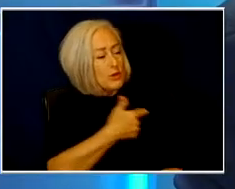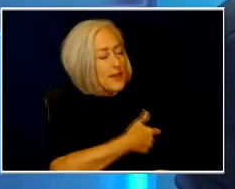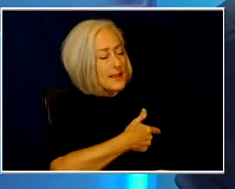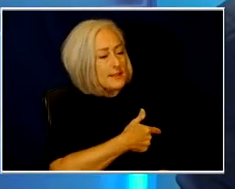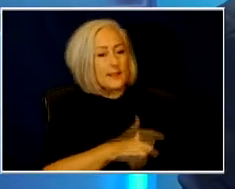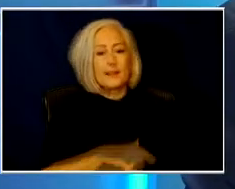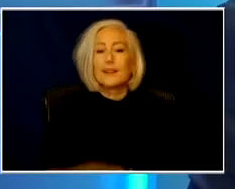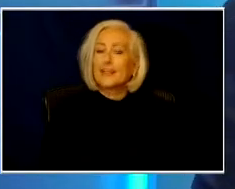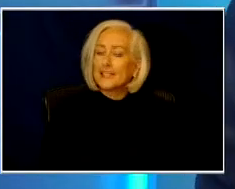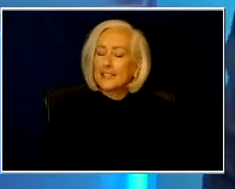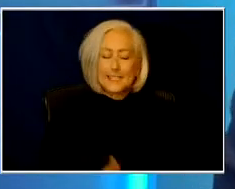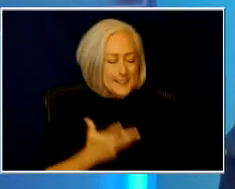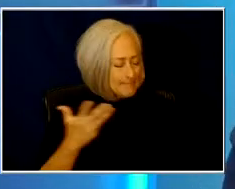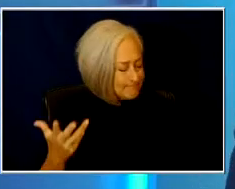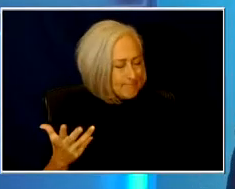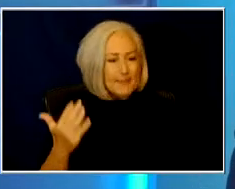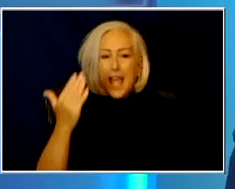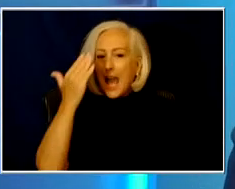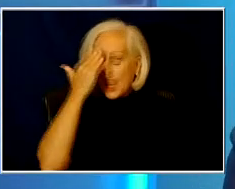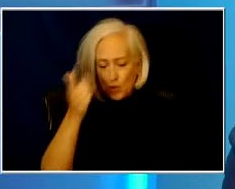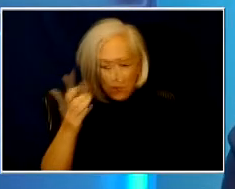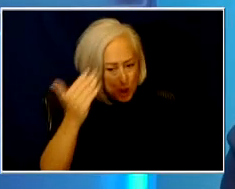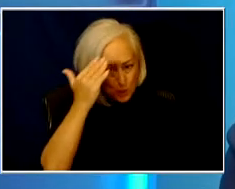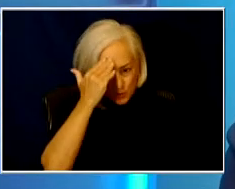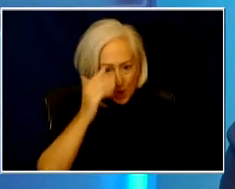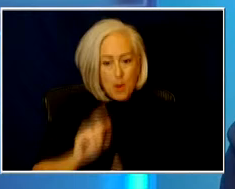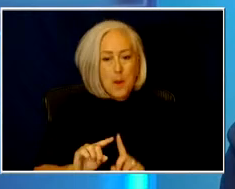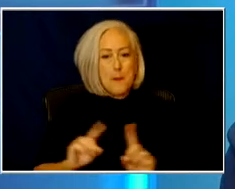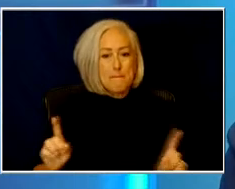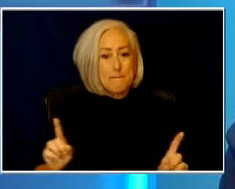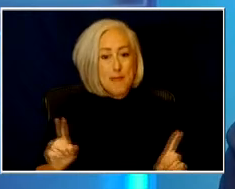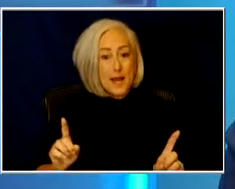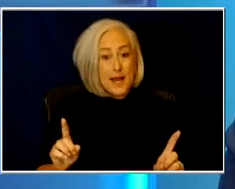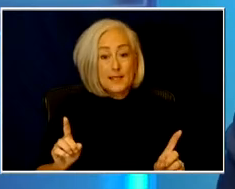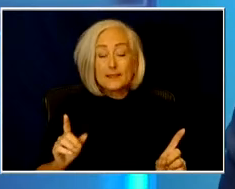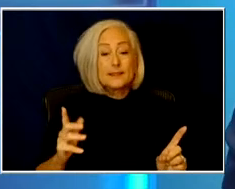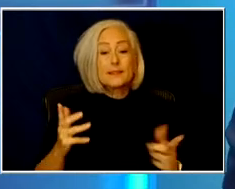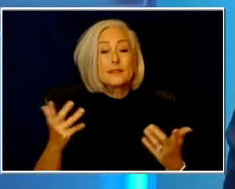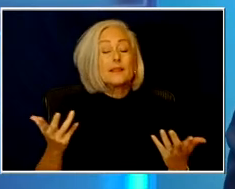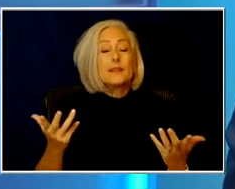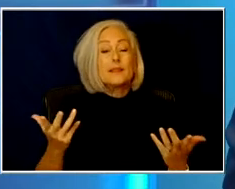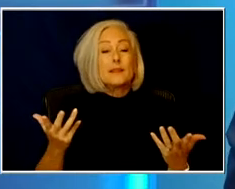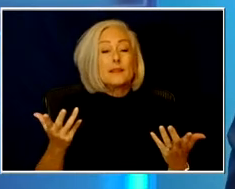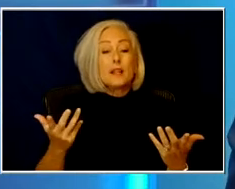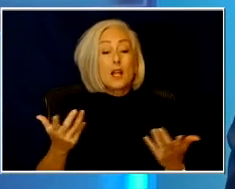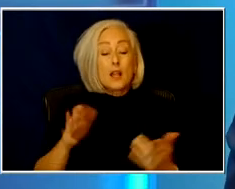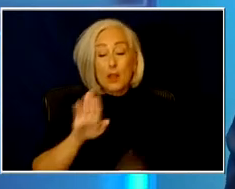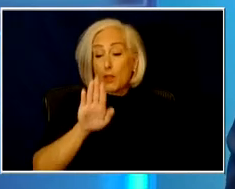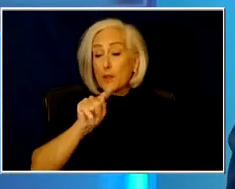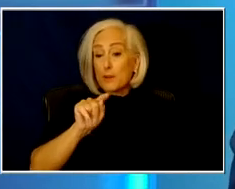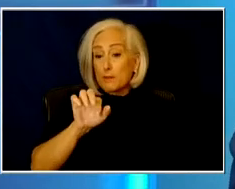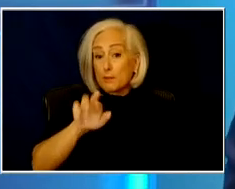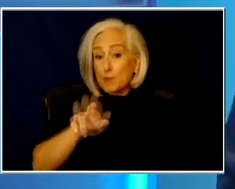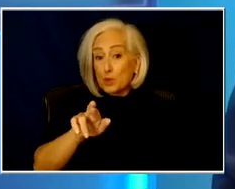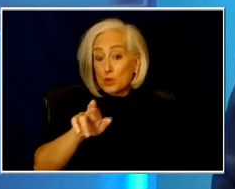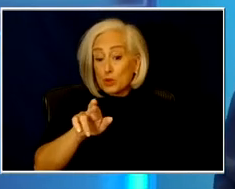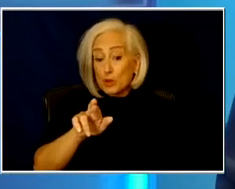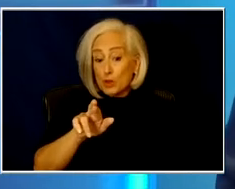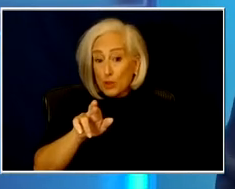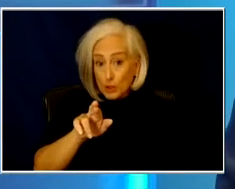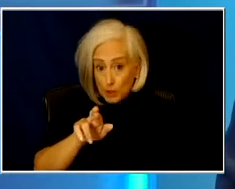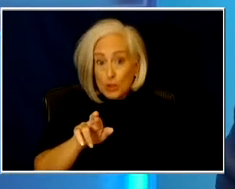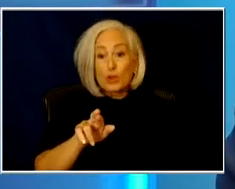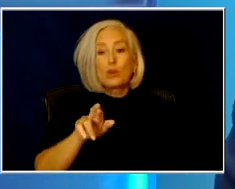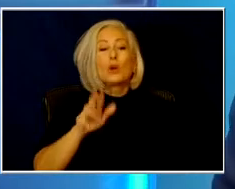know you have expertise you know this too essentially those the boosters are designed to cover the newer